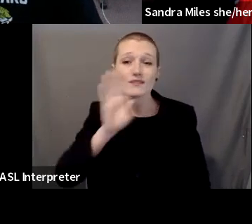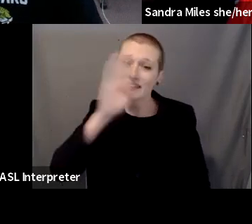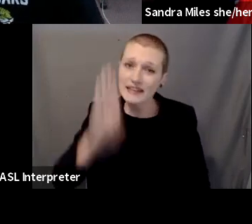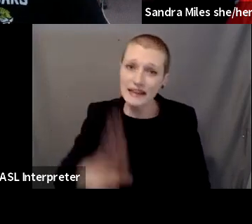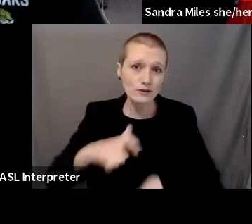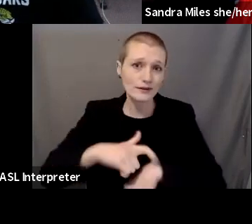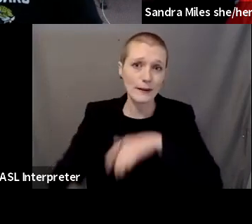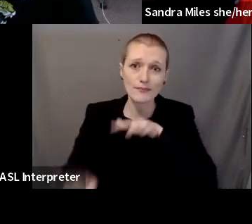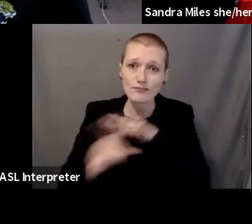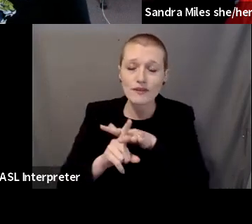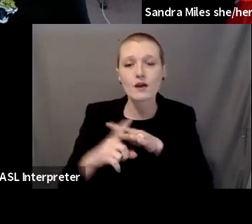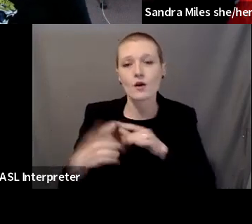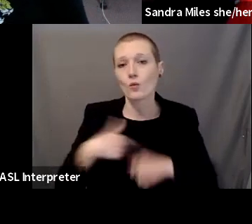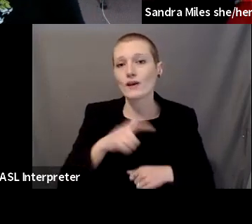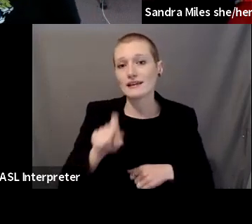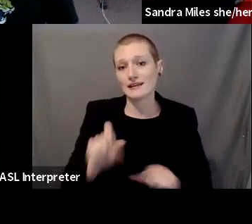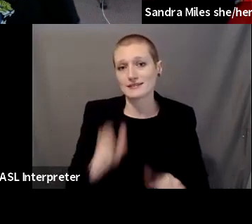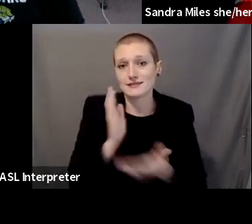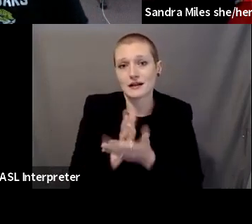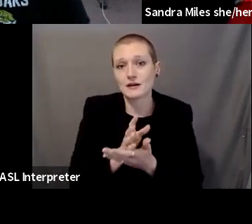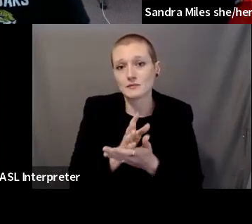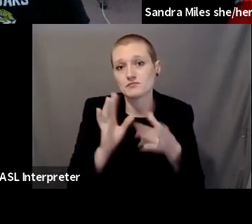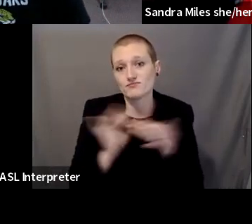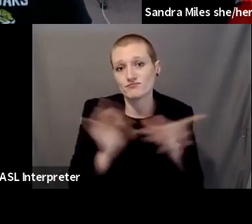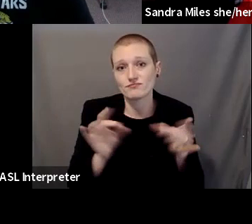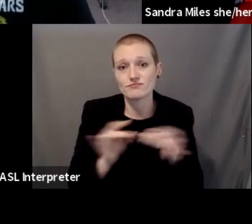never be time. That's my simple answer. All